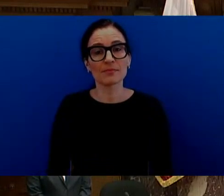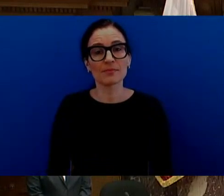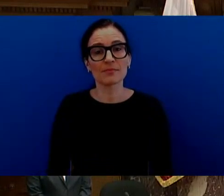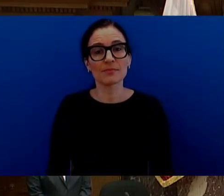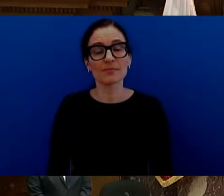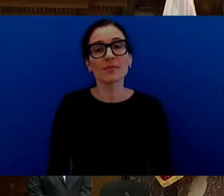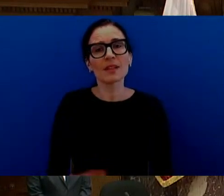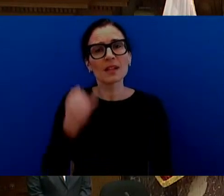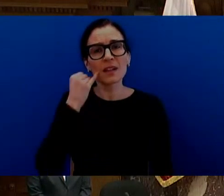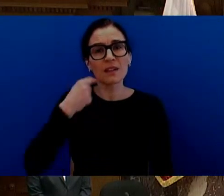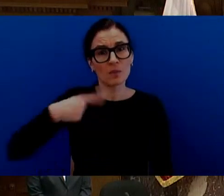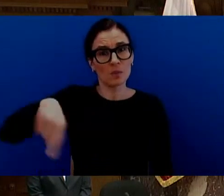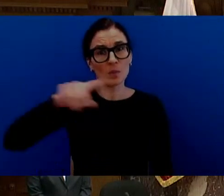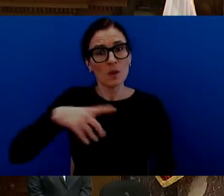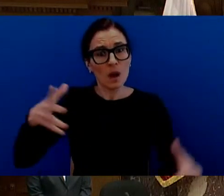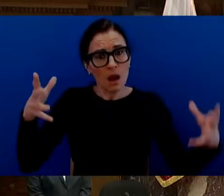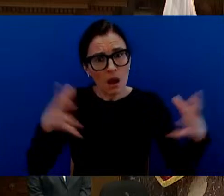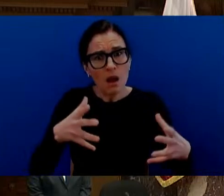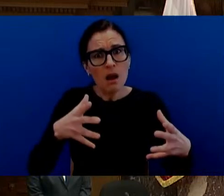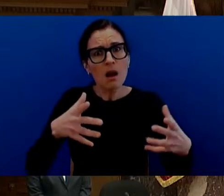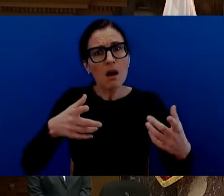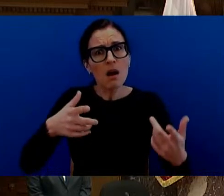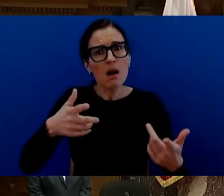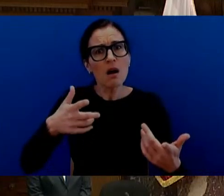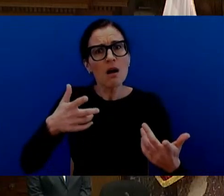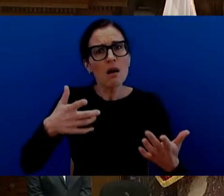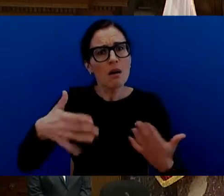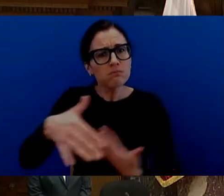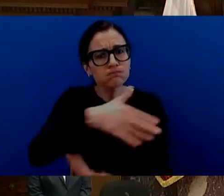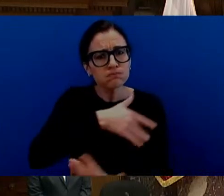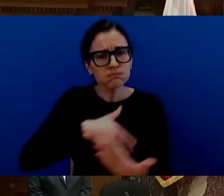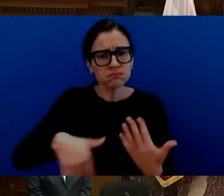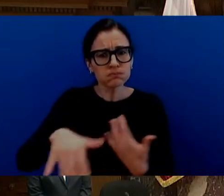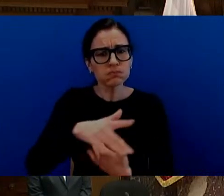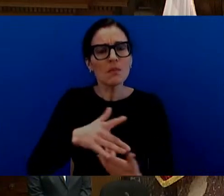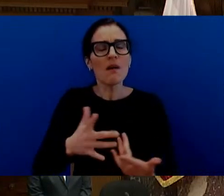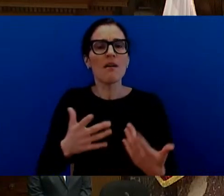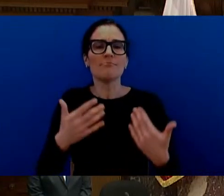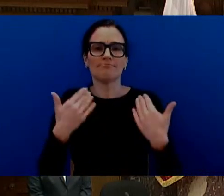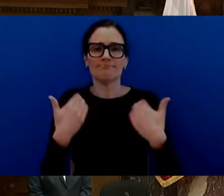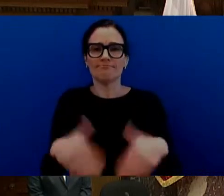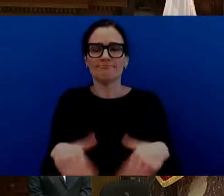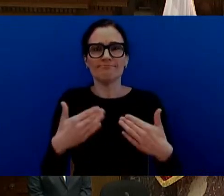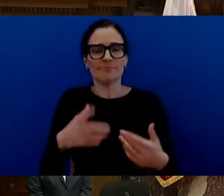Your prayers and your dreams will come true.